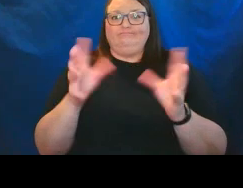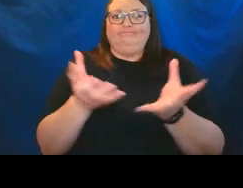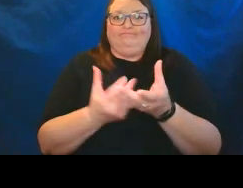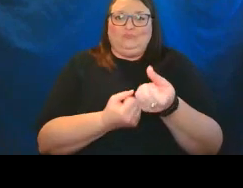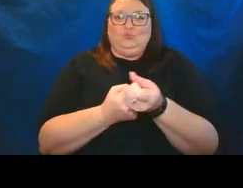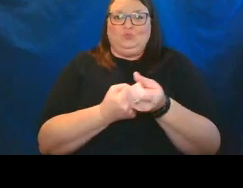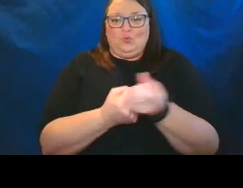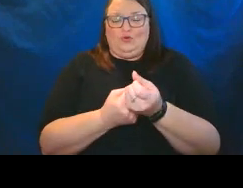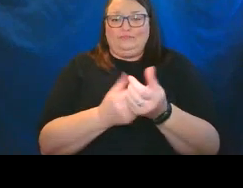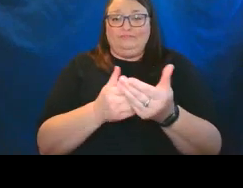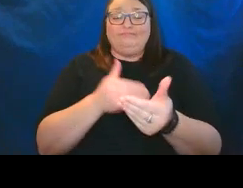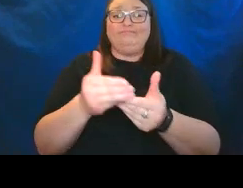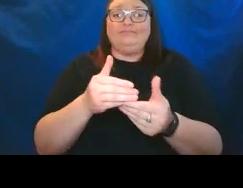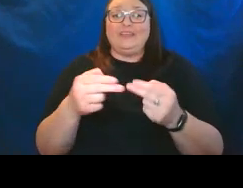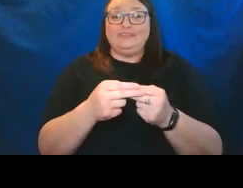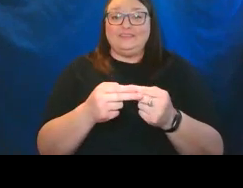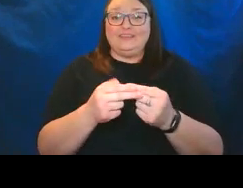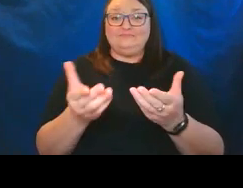slide.